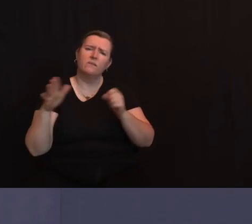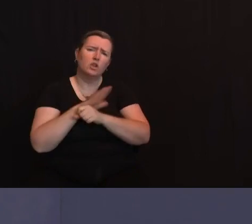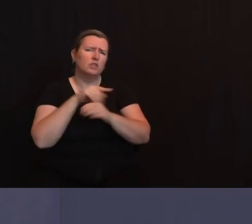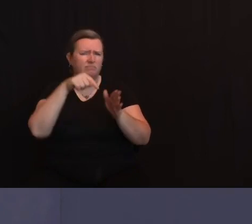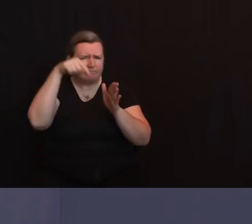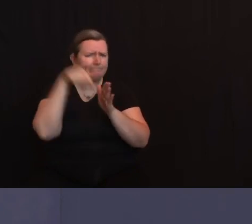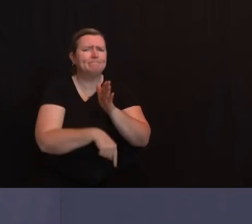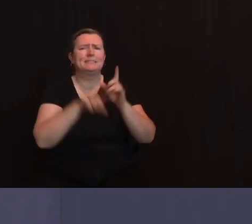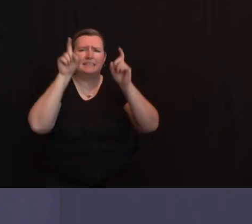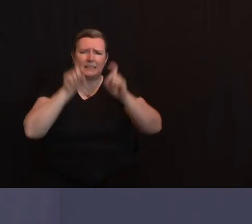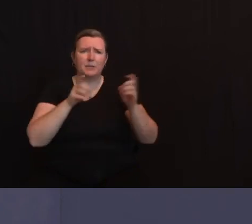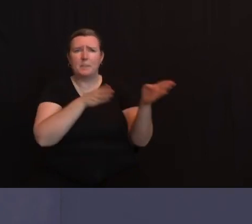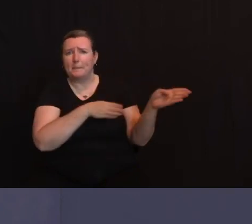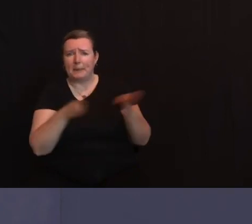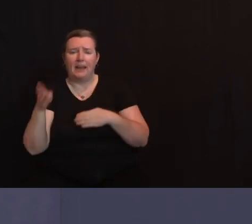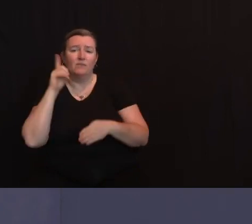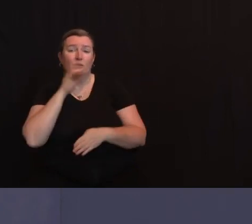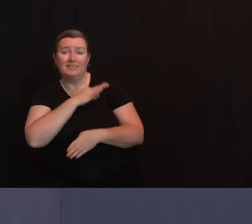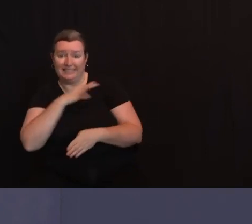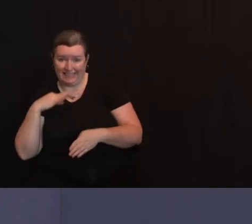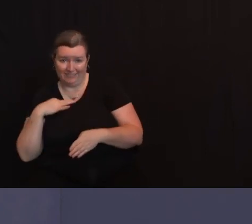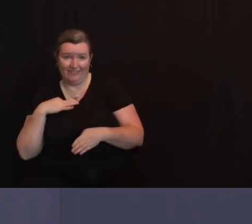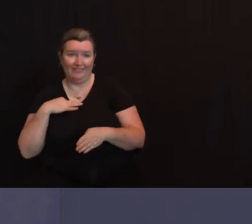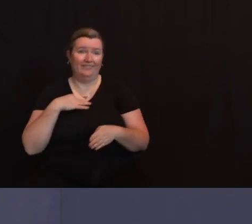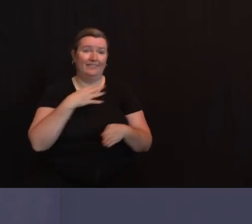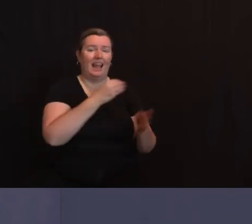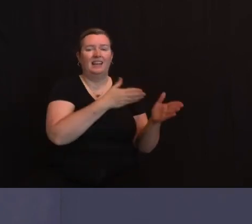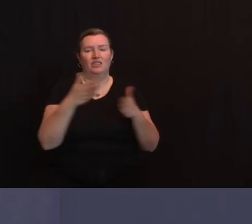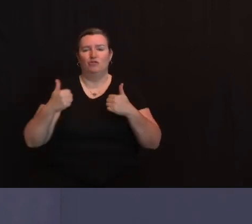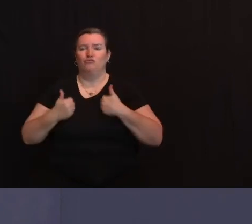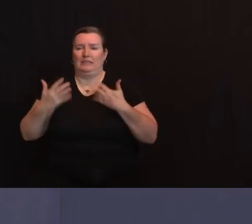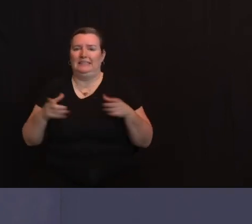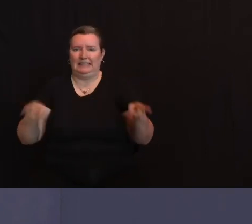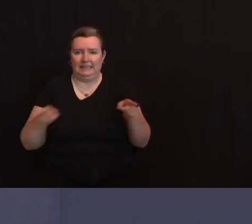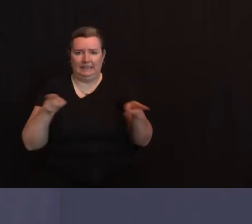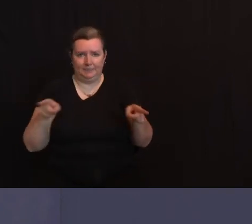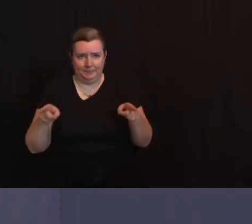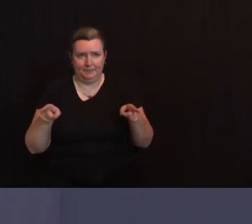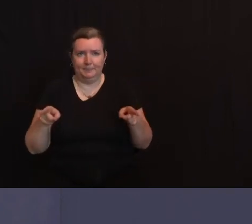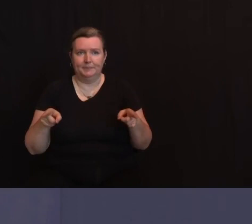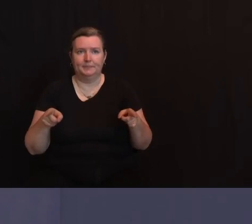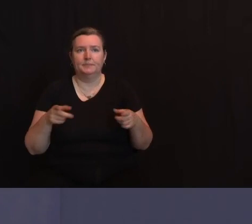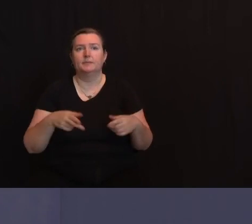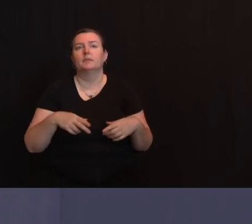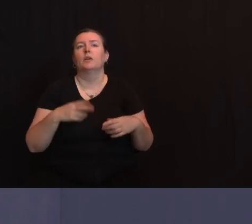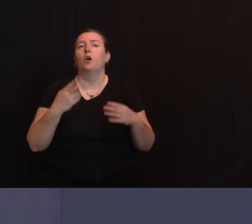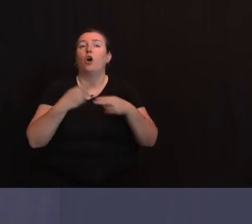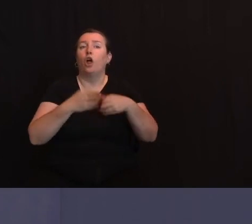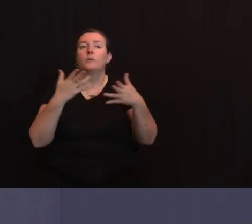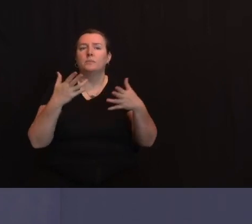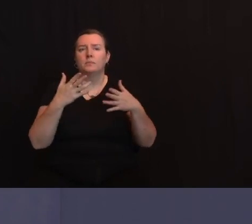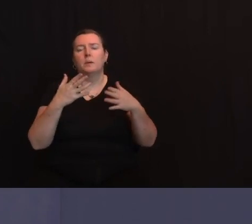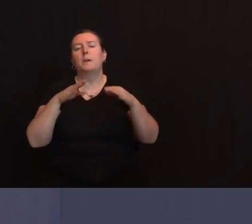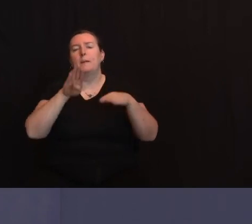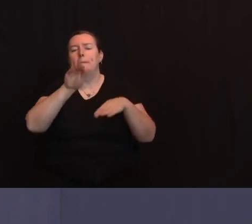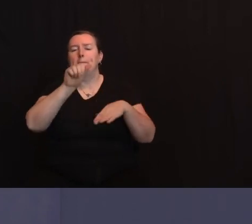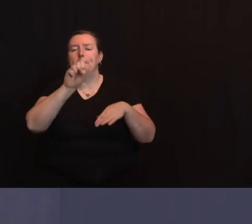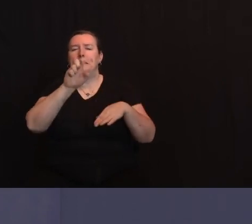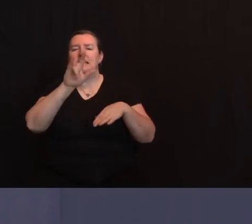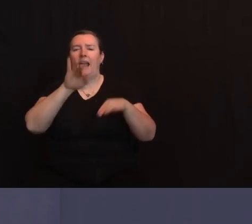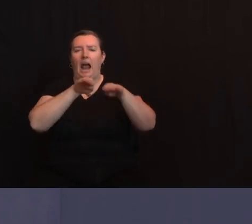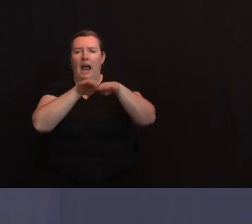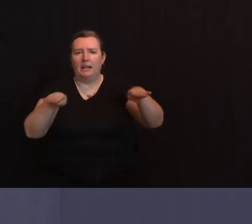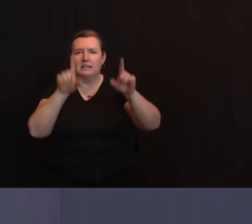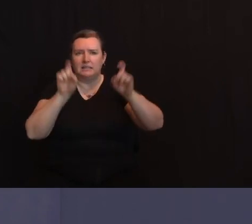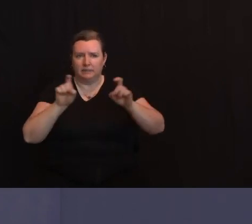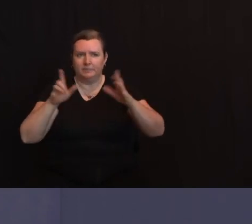staff. Baseline testing was completed of all residents and staff by the end of May, and